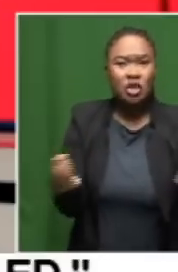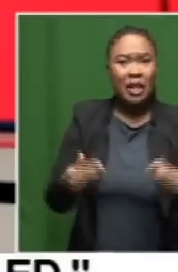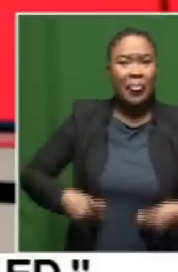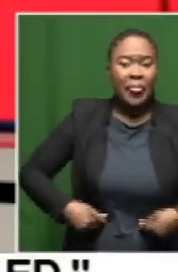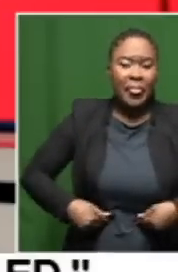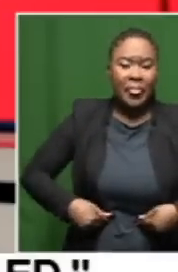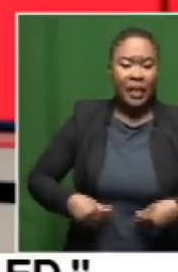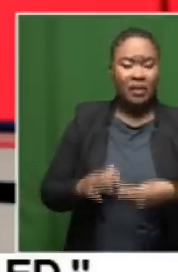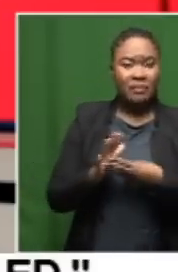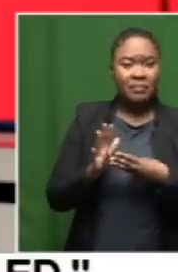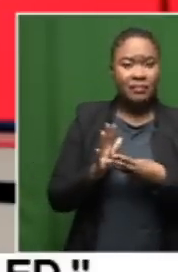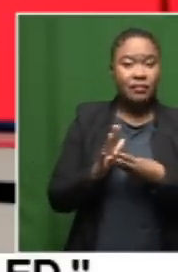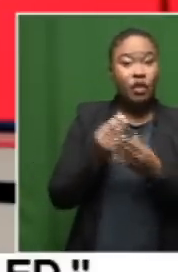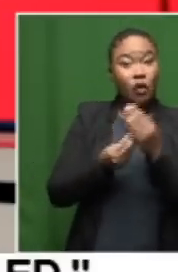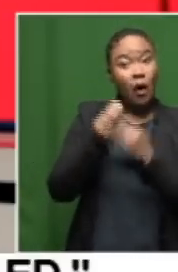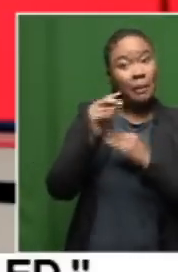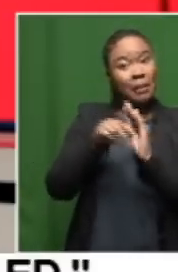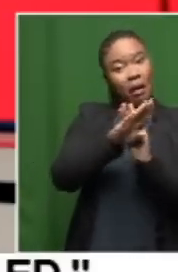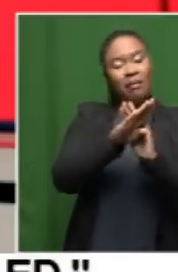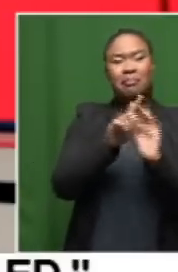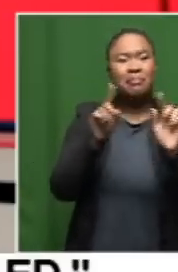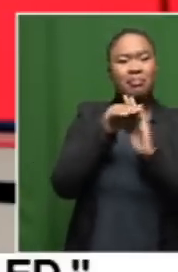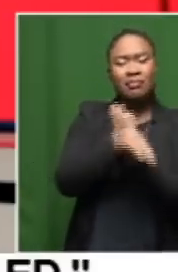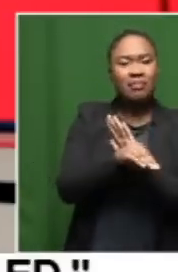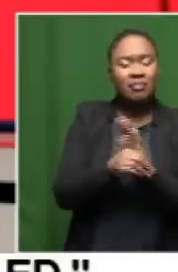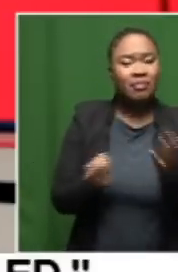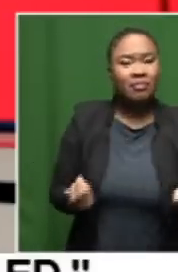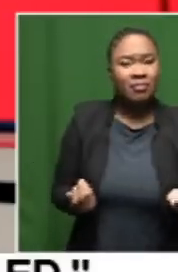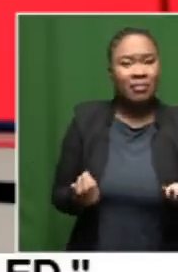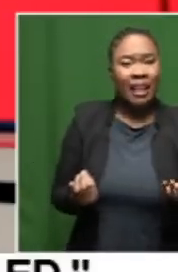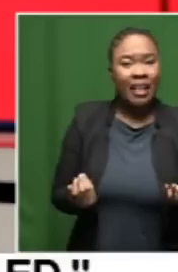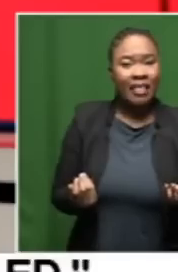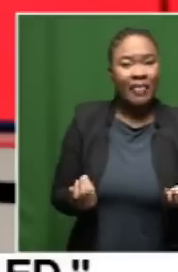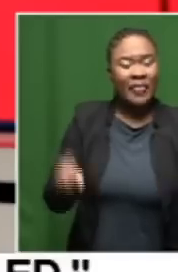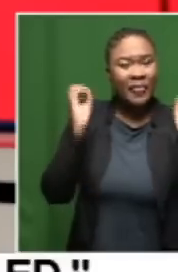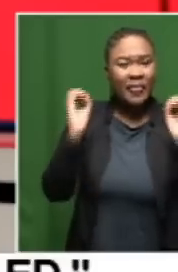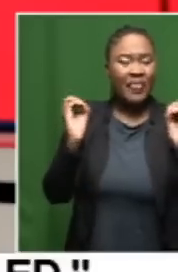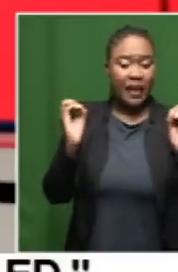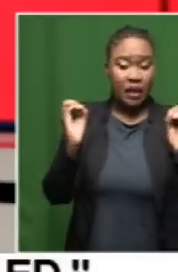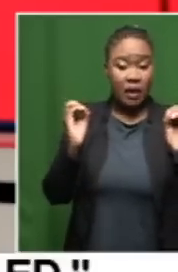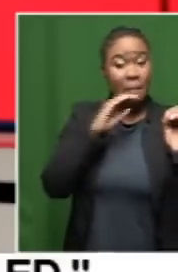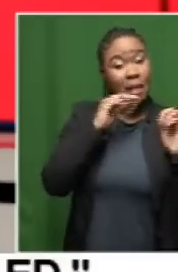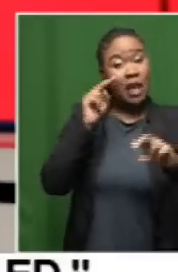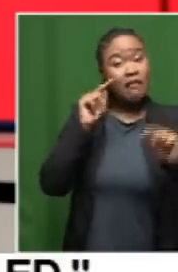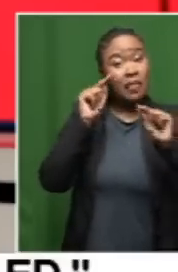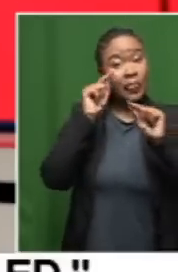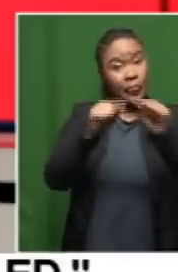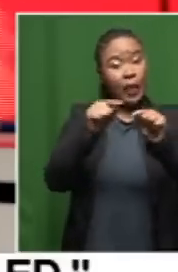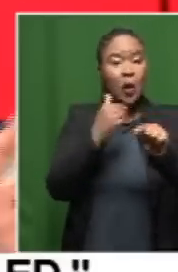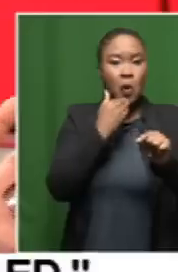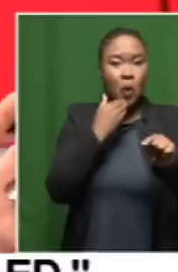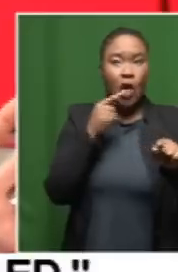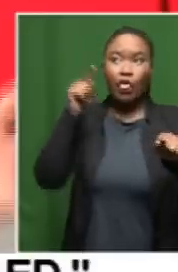death. We should be growing this country in terms of everything, but we are not. So the blame has to lie somewhere, and we